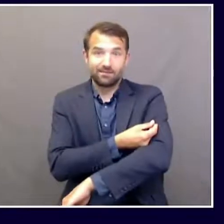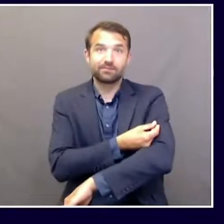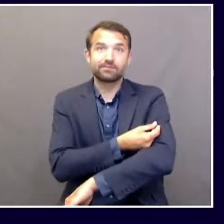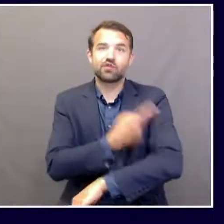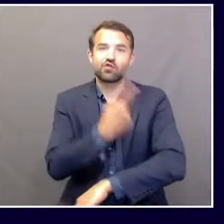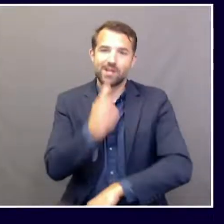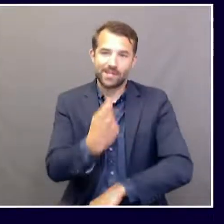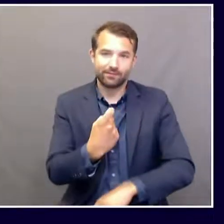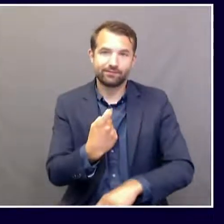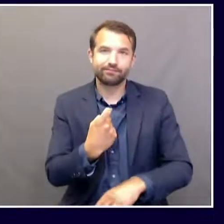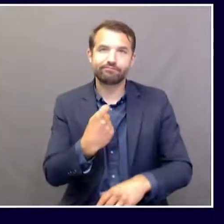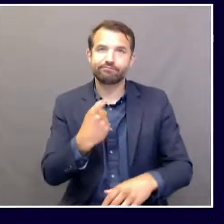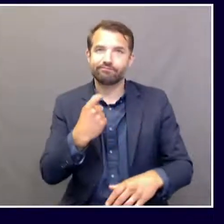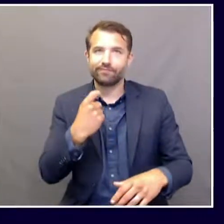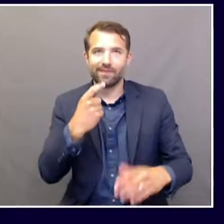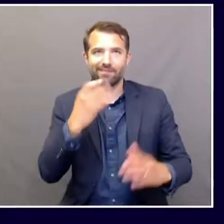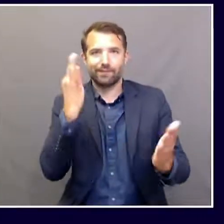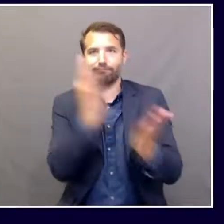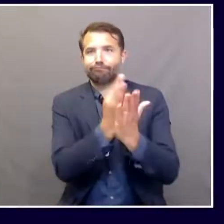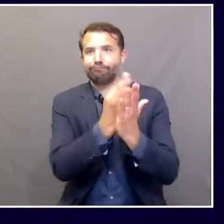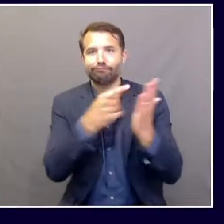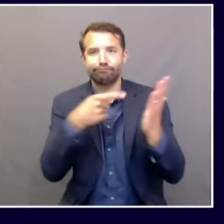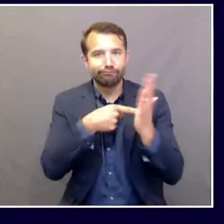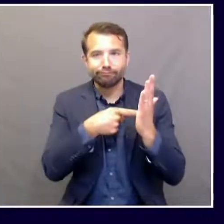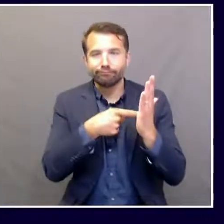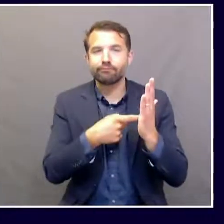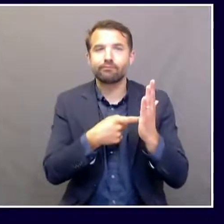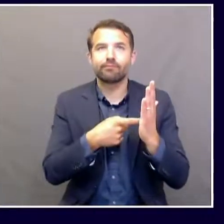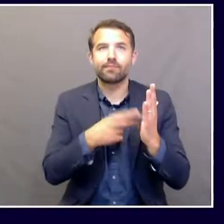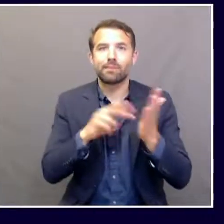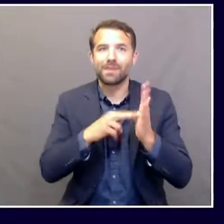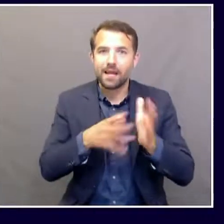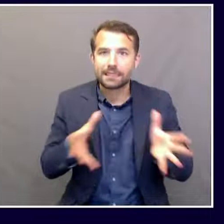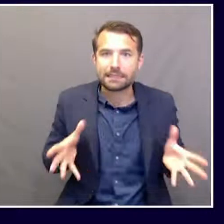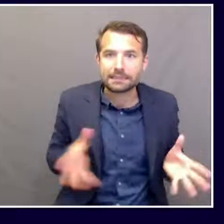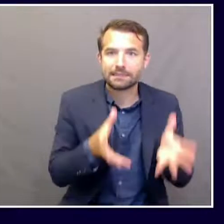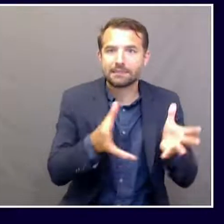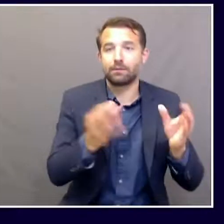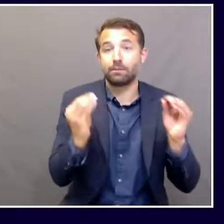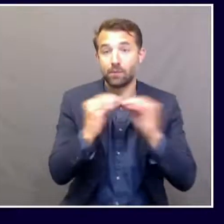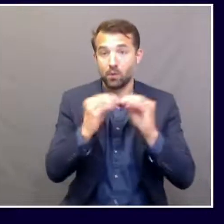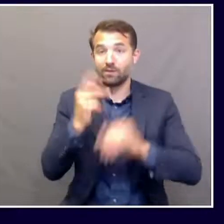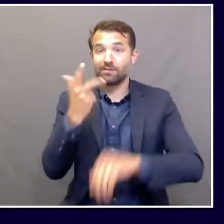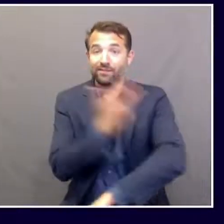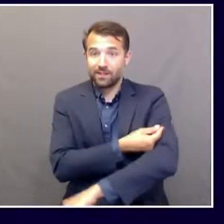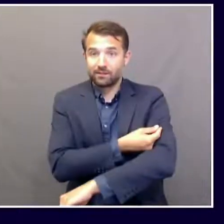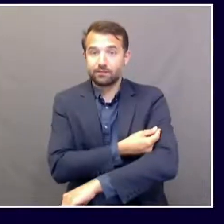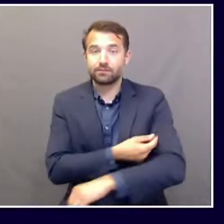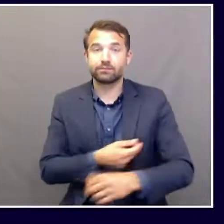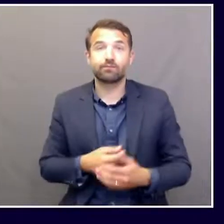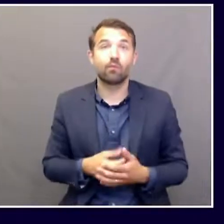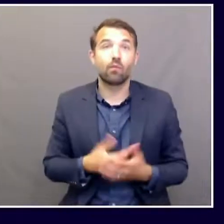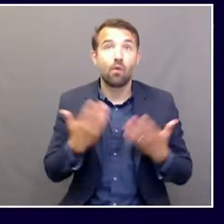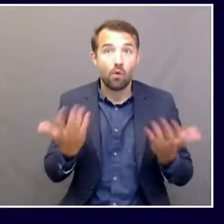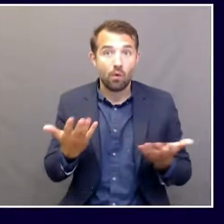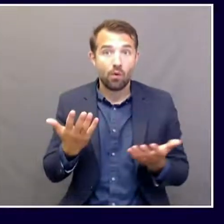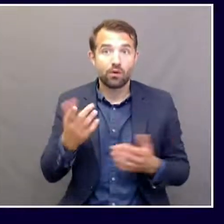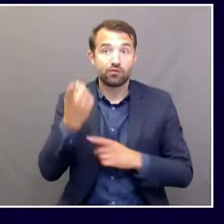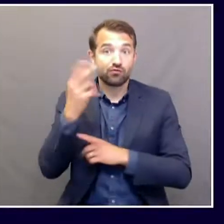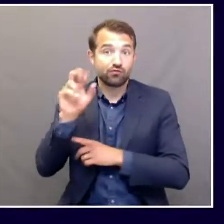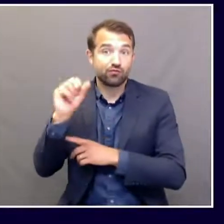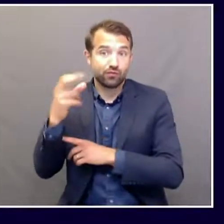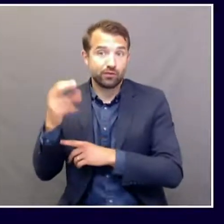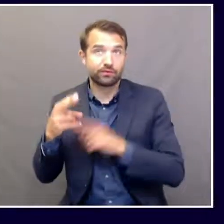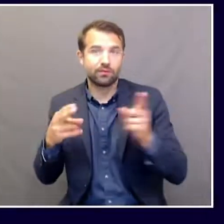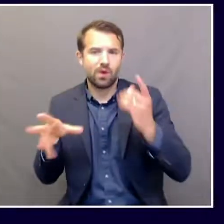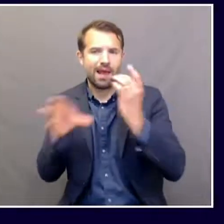good way to get to people who might need help. Yep, Thank Amy, you. I was just going through my memory banks as well. Yep, it's